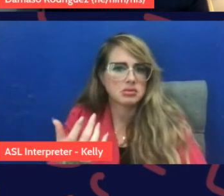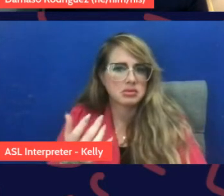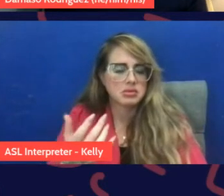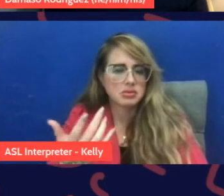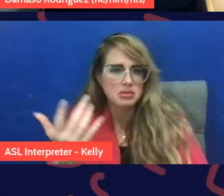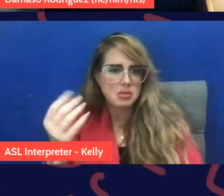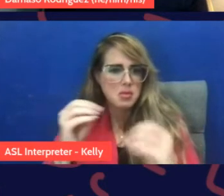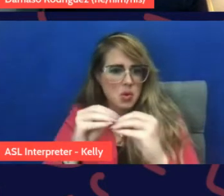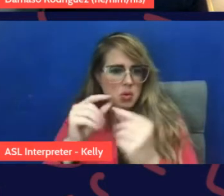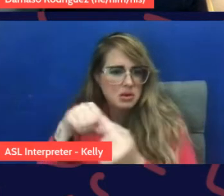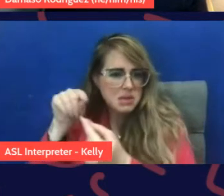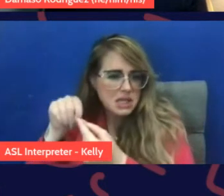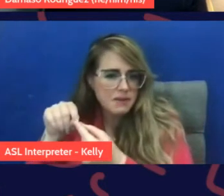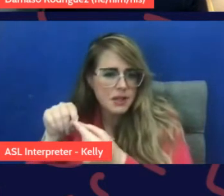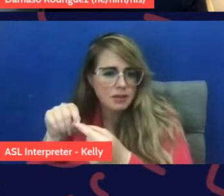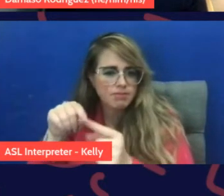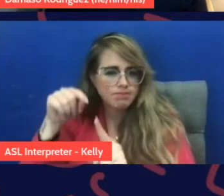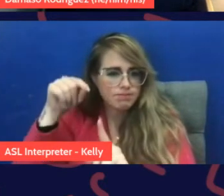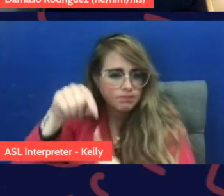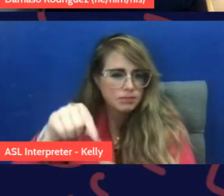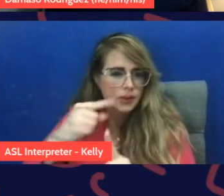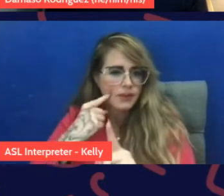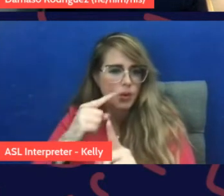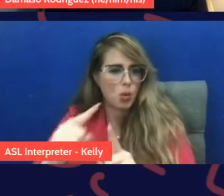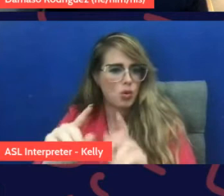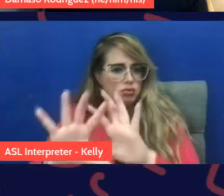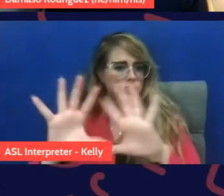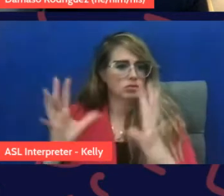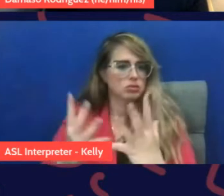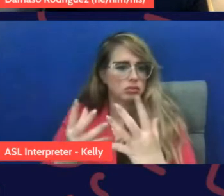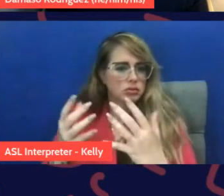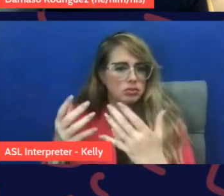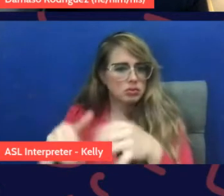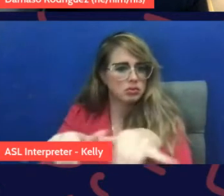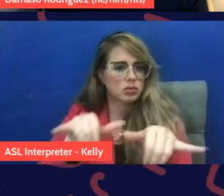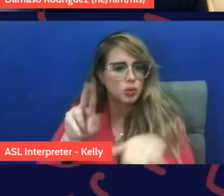more specificity toward universality. I'm kind of hearing that from you, Diana.